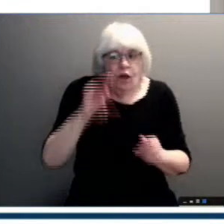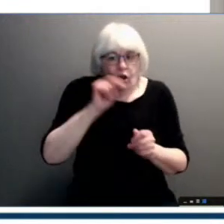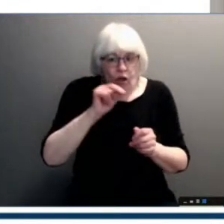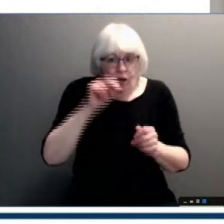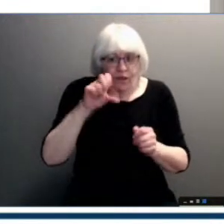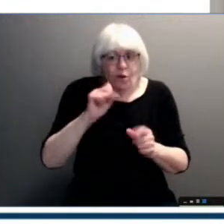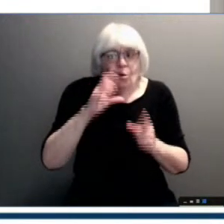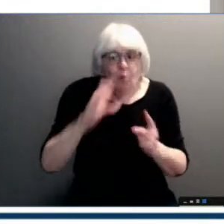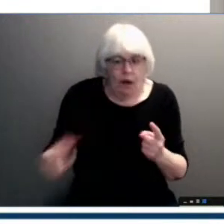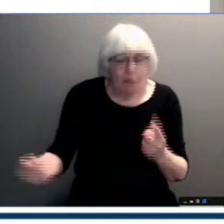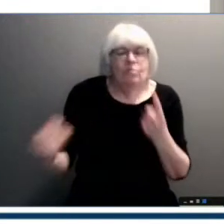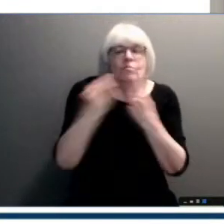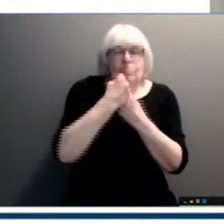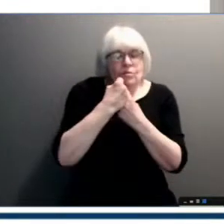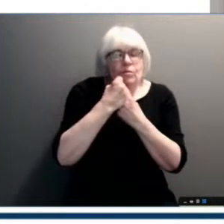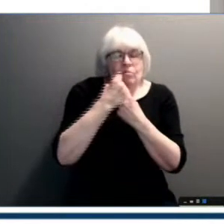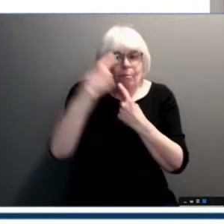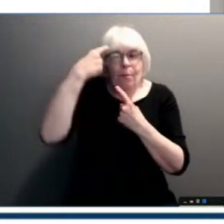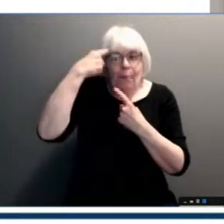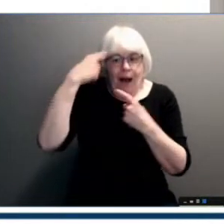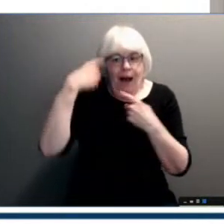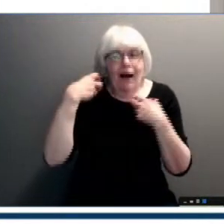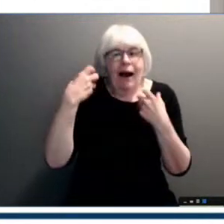you that even if the